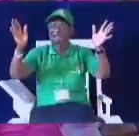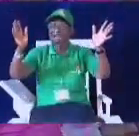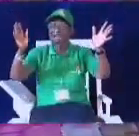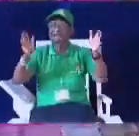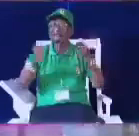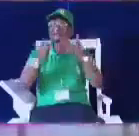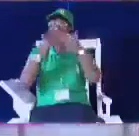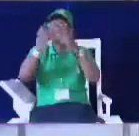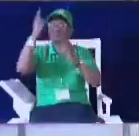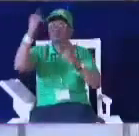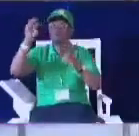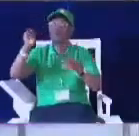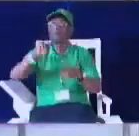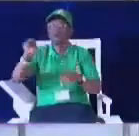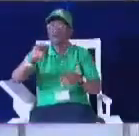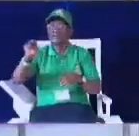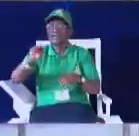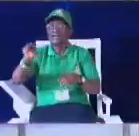Thank you for Monday.